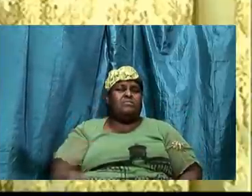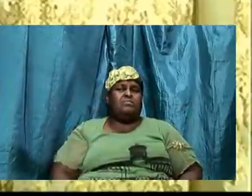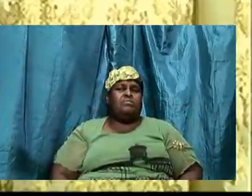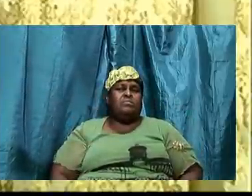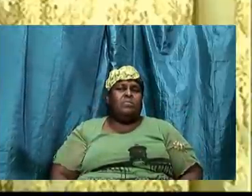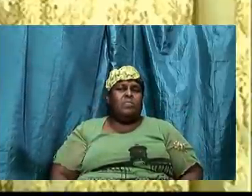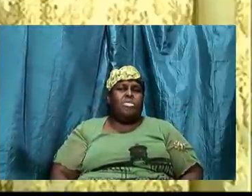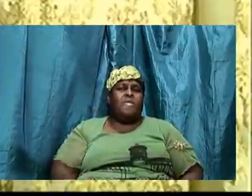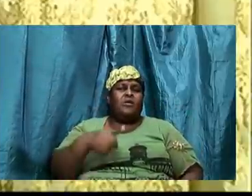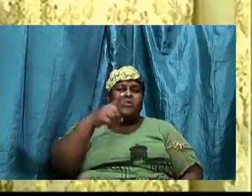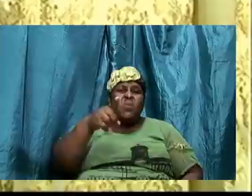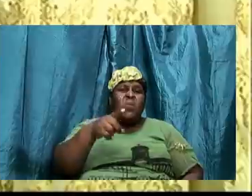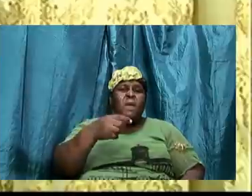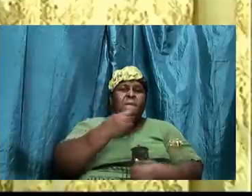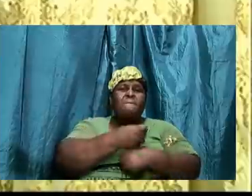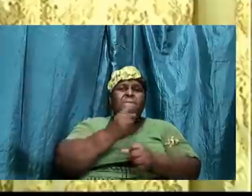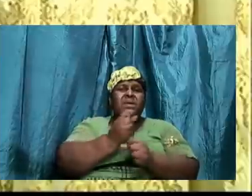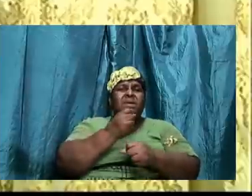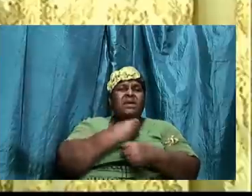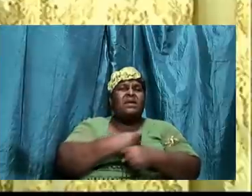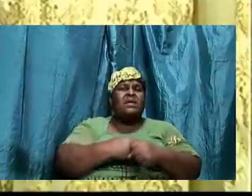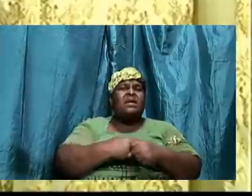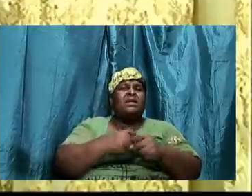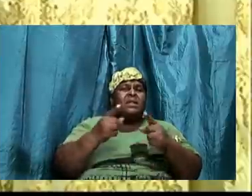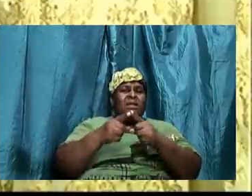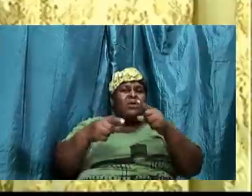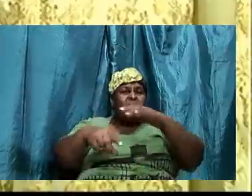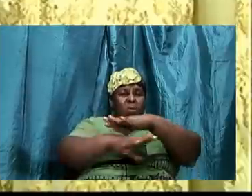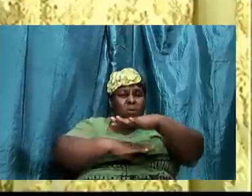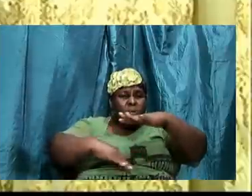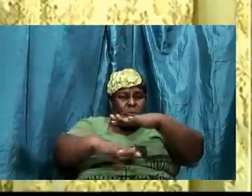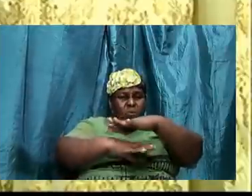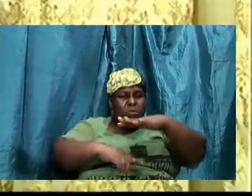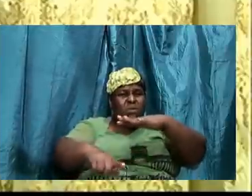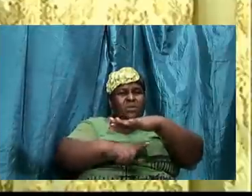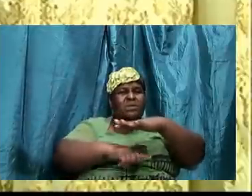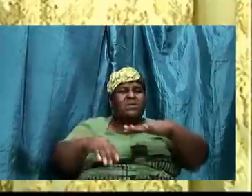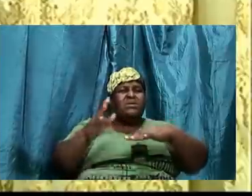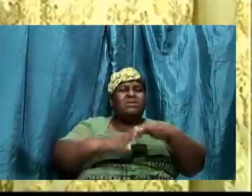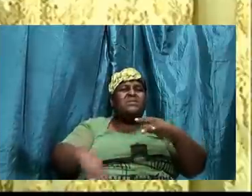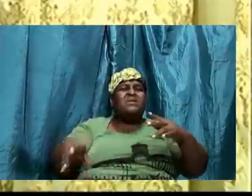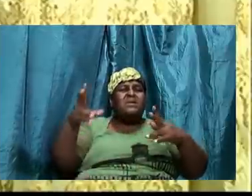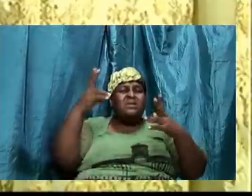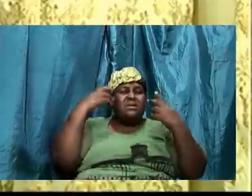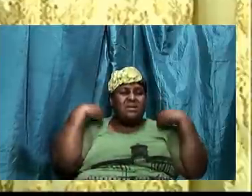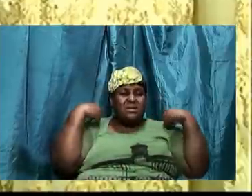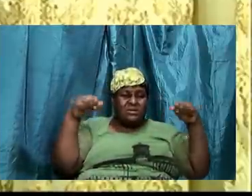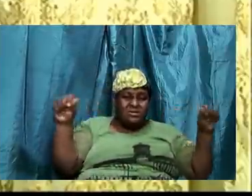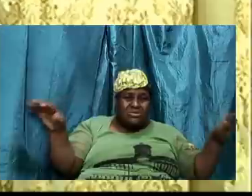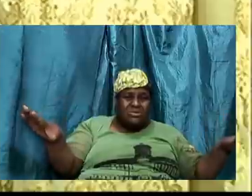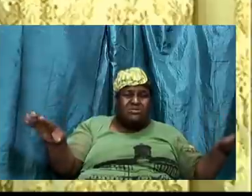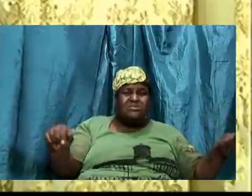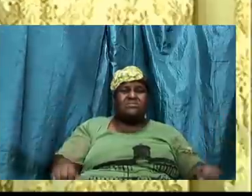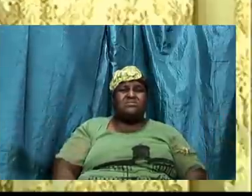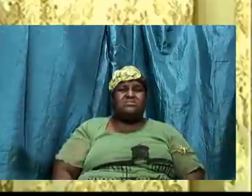Because you were made a little lower than this adversary. Psalms 8, 4 and 5.